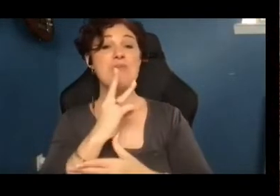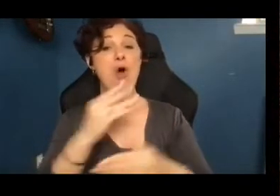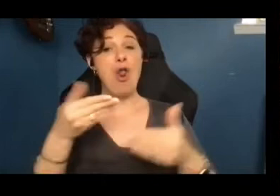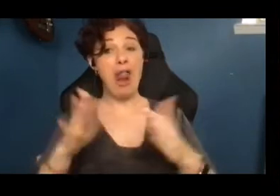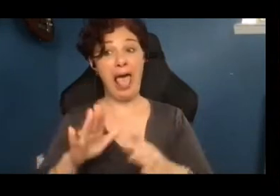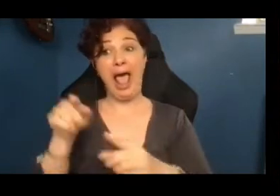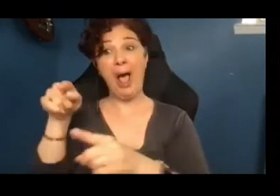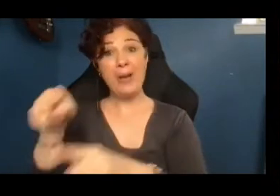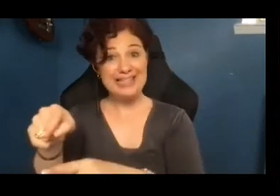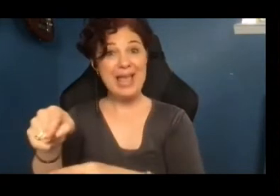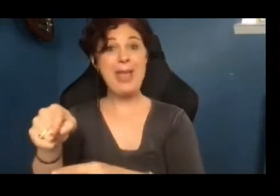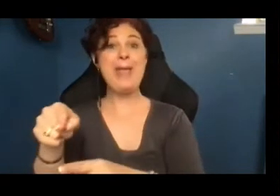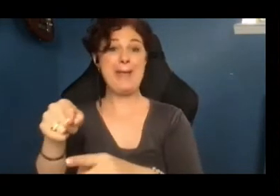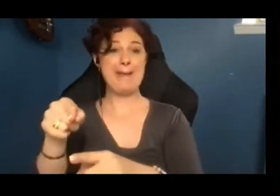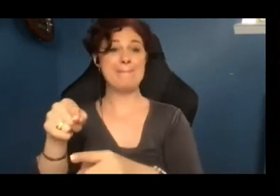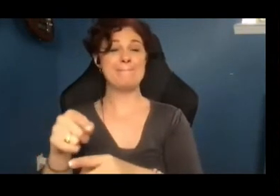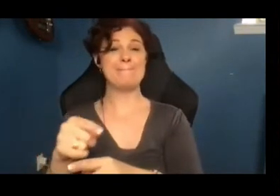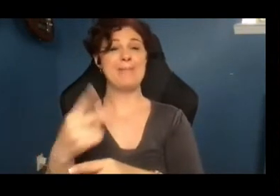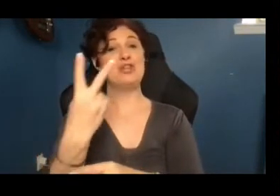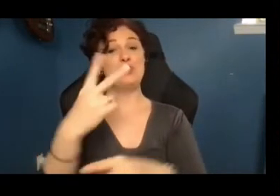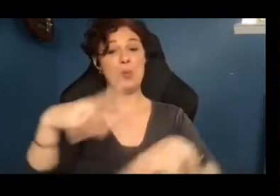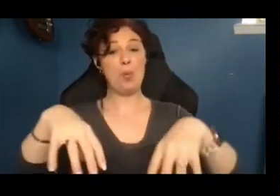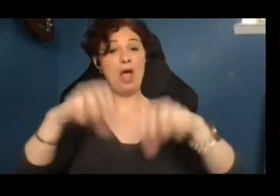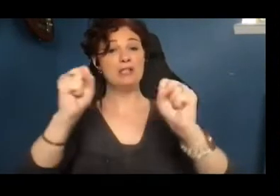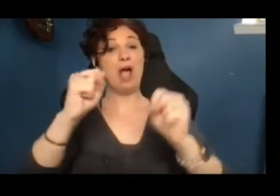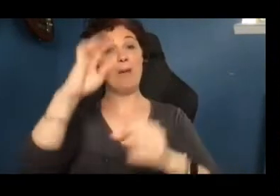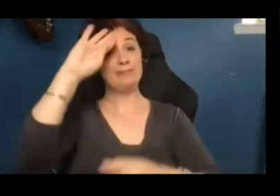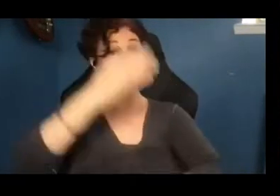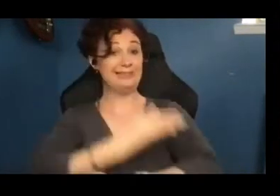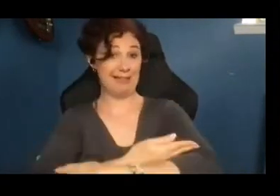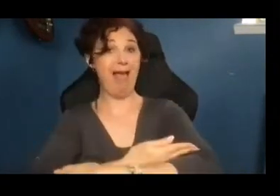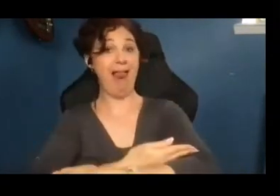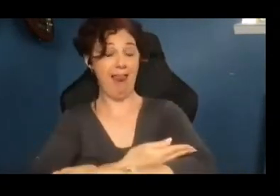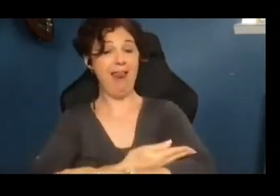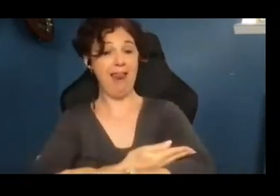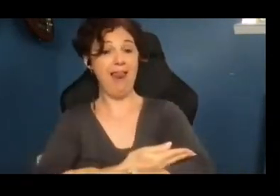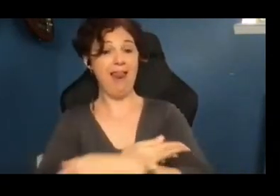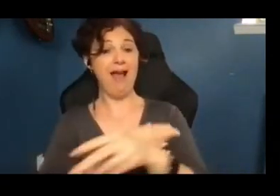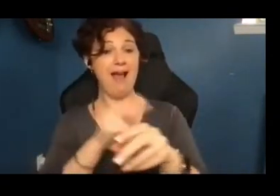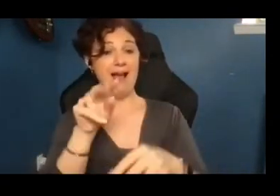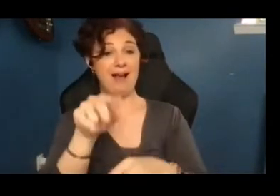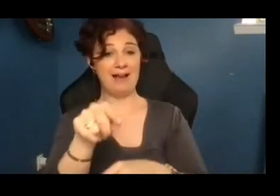him and his 2 adopted sons,